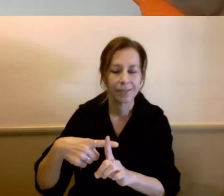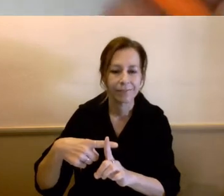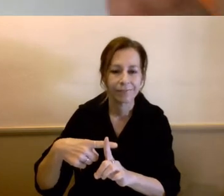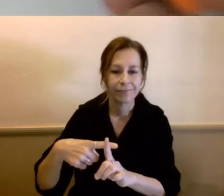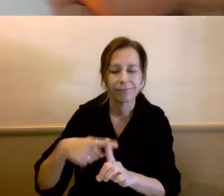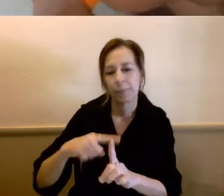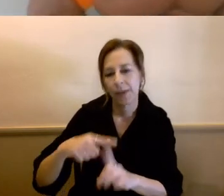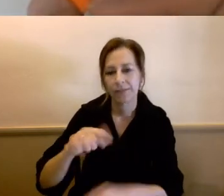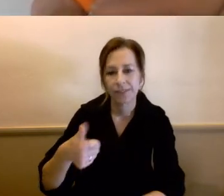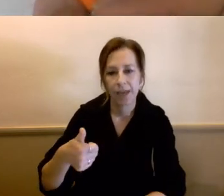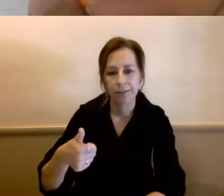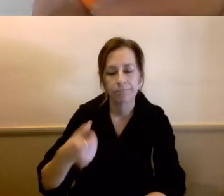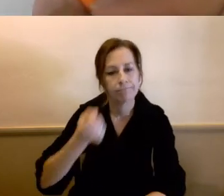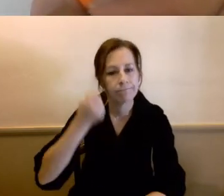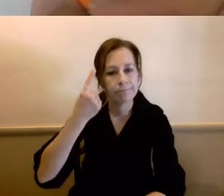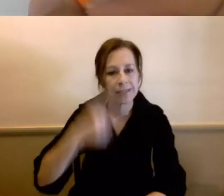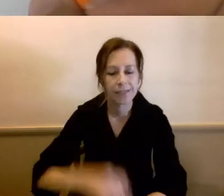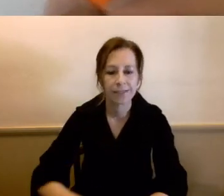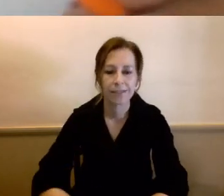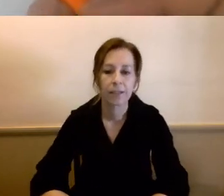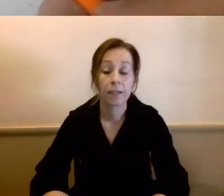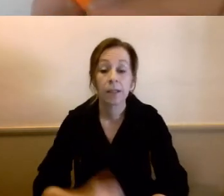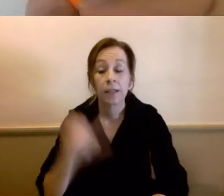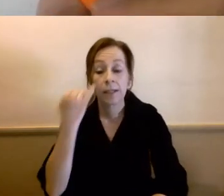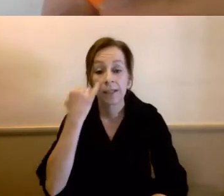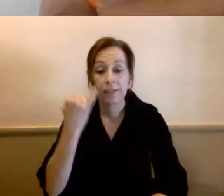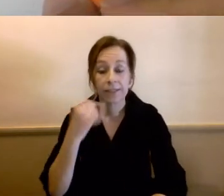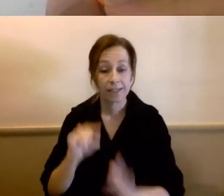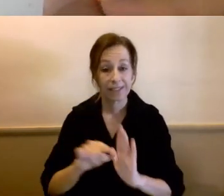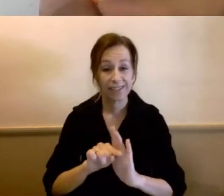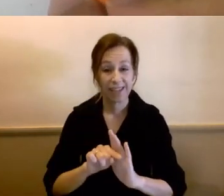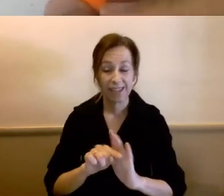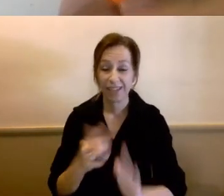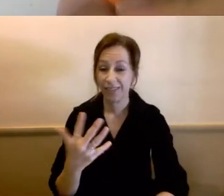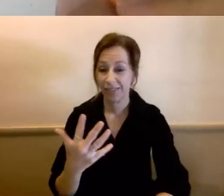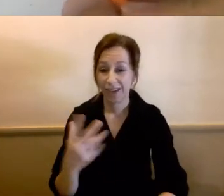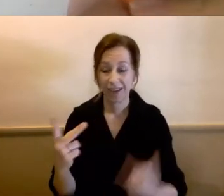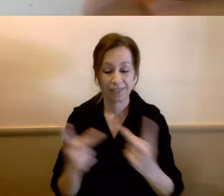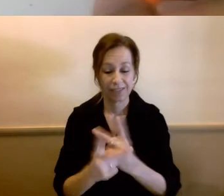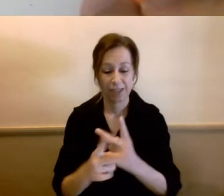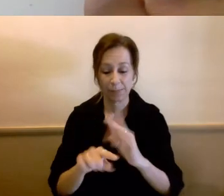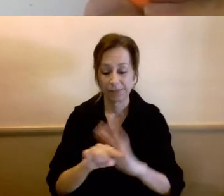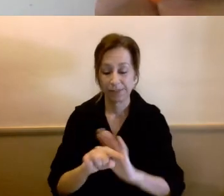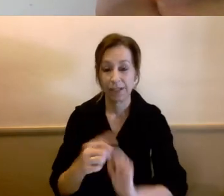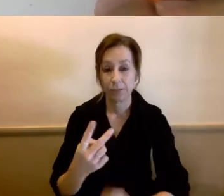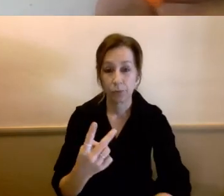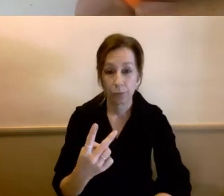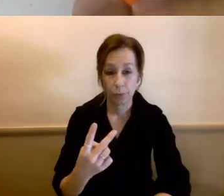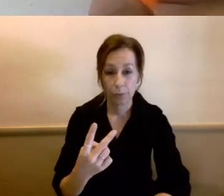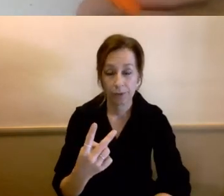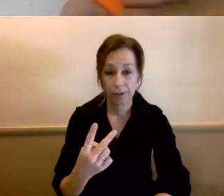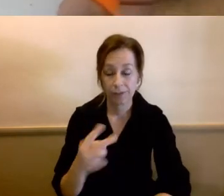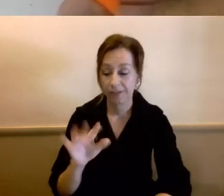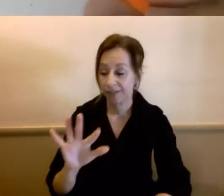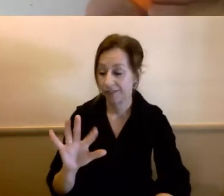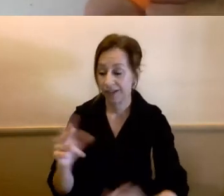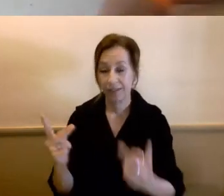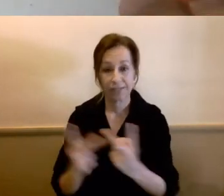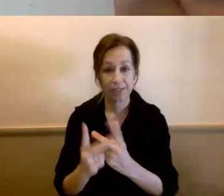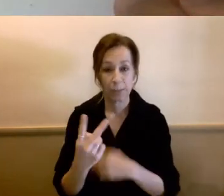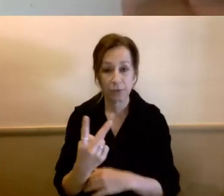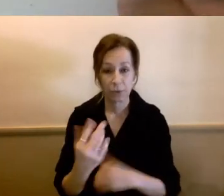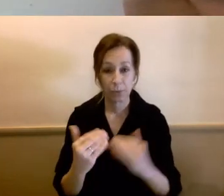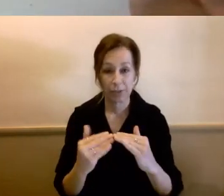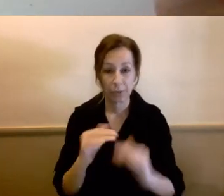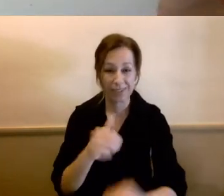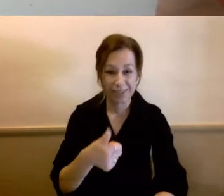Okay, that makes sense. So if I do negative 5 times negative 2, 5 times